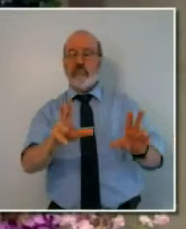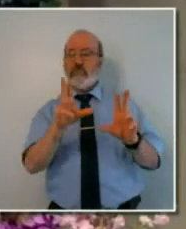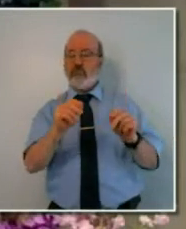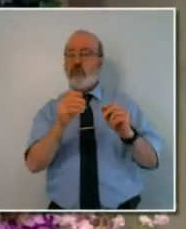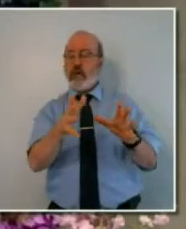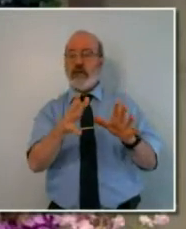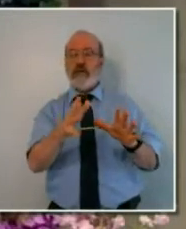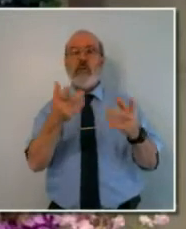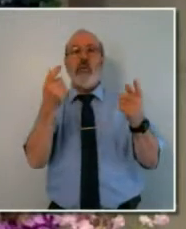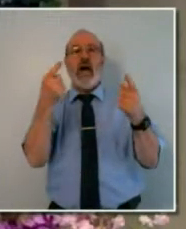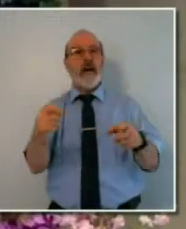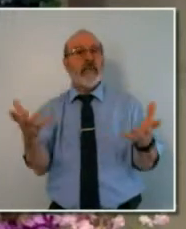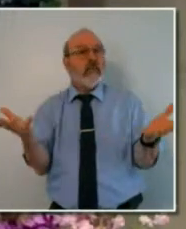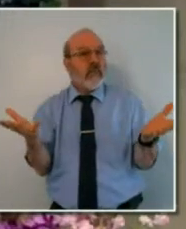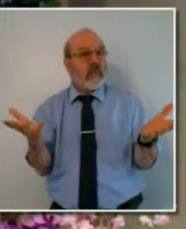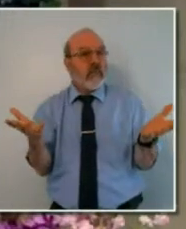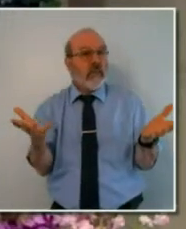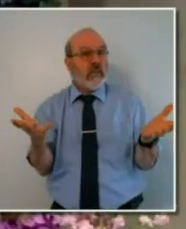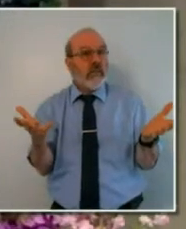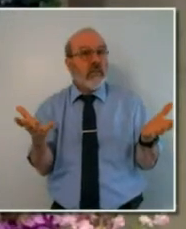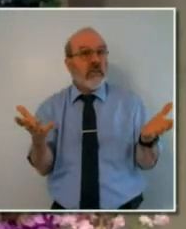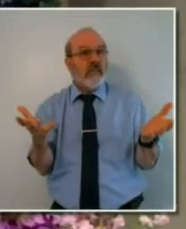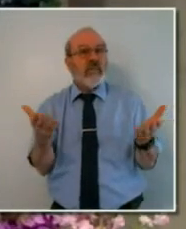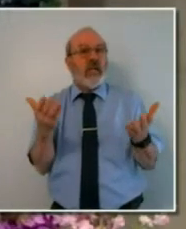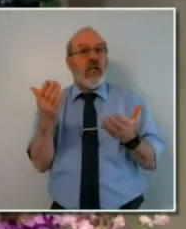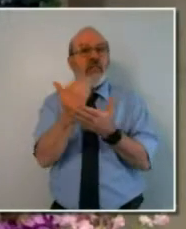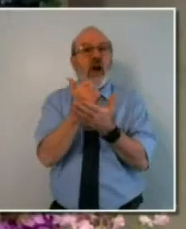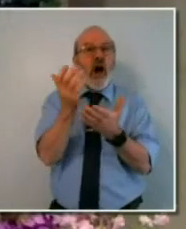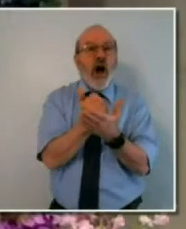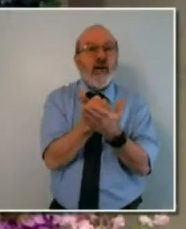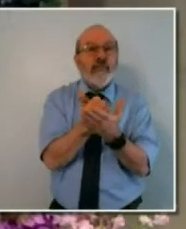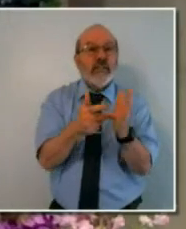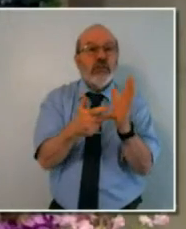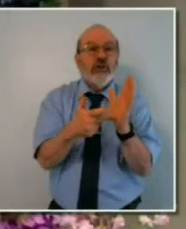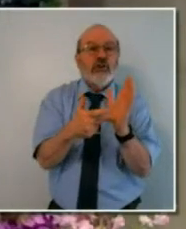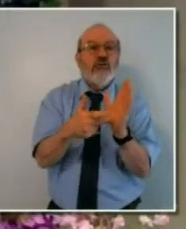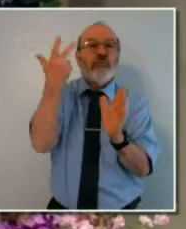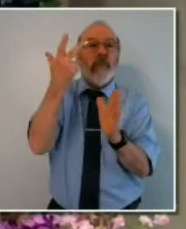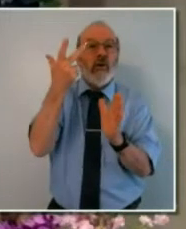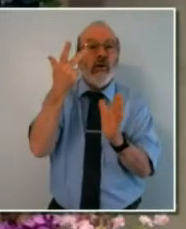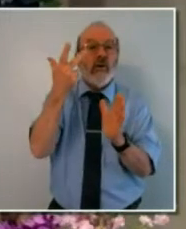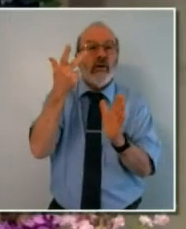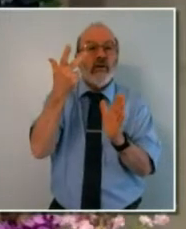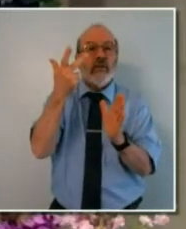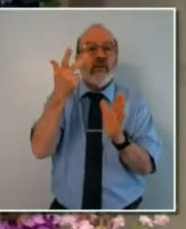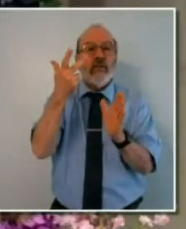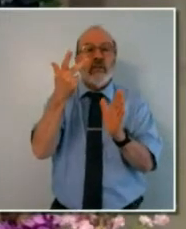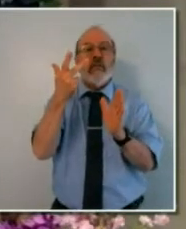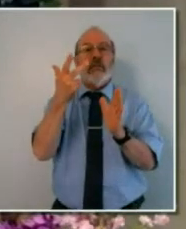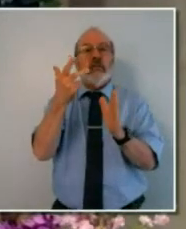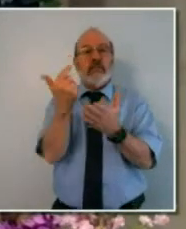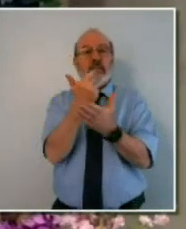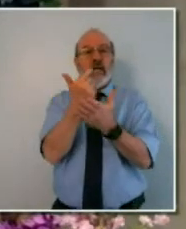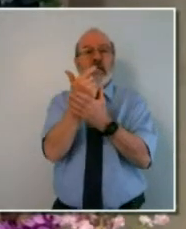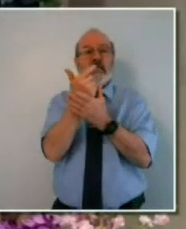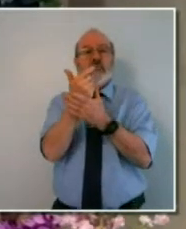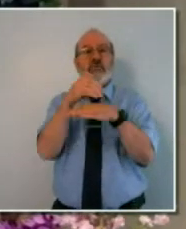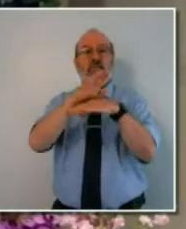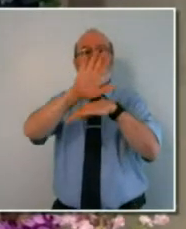happened? The offerings tripled. The gospel was sent to our whole